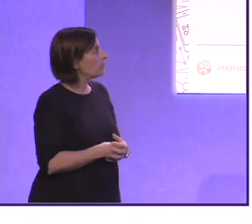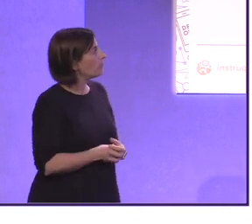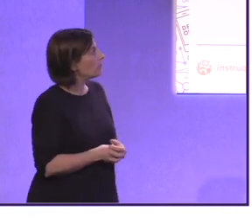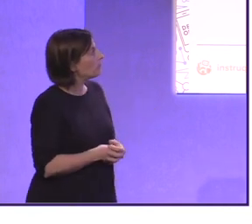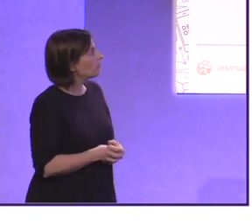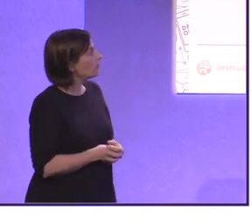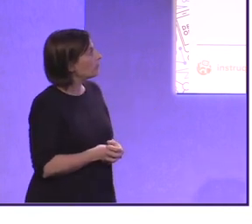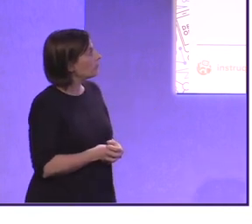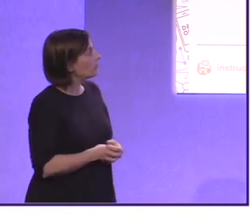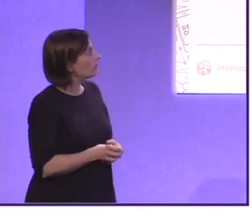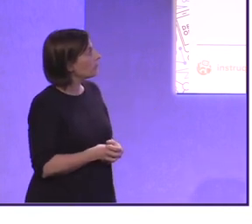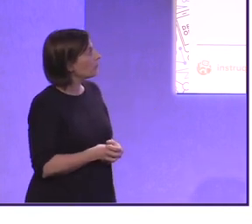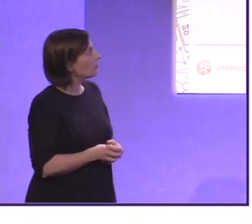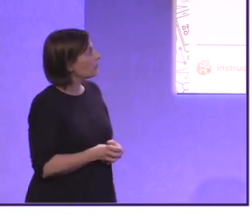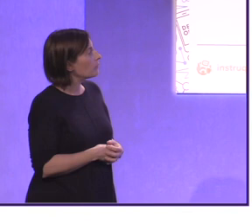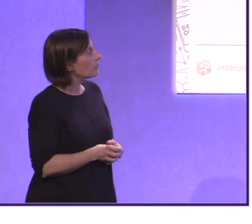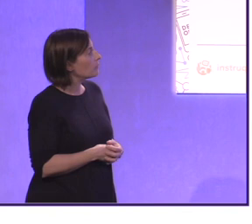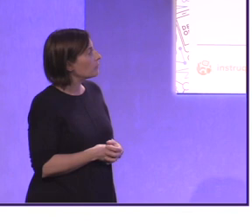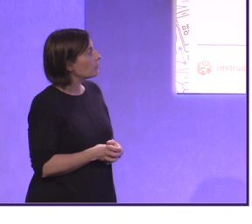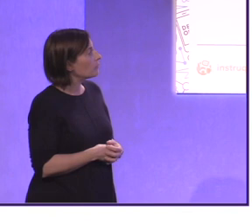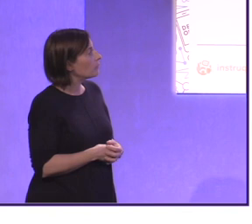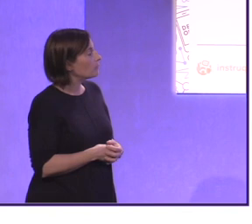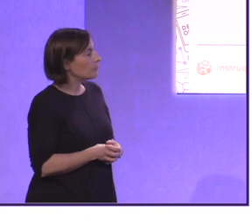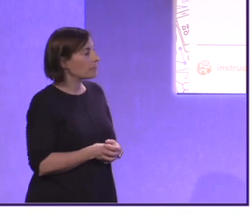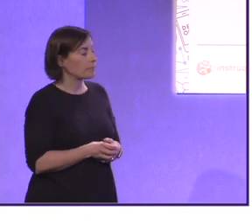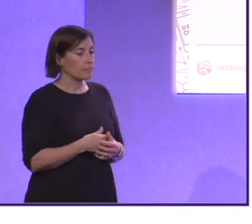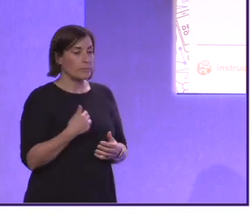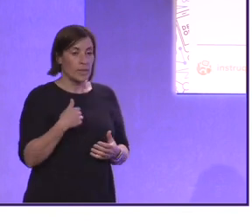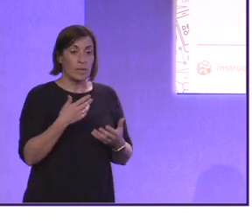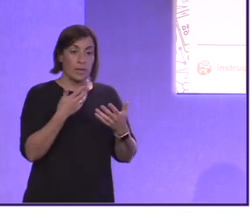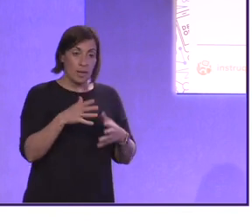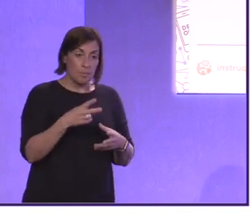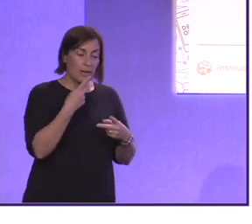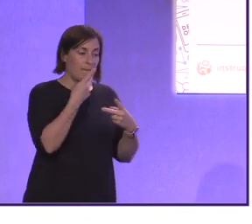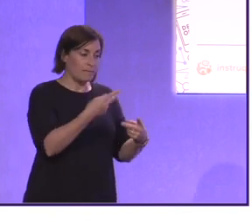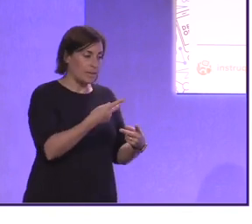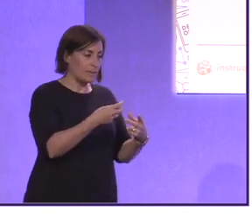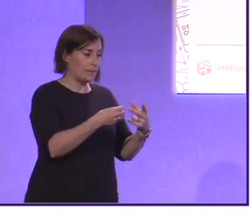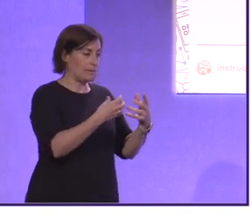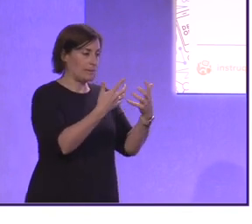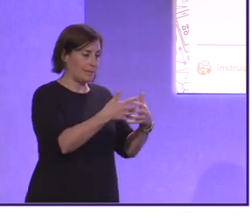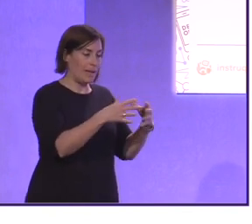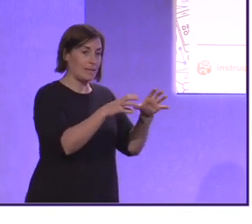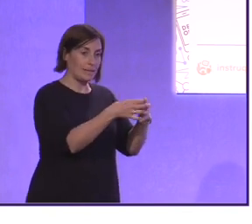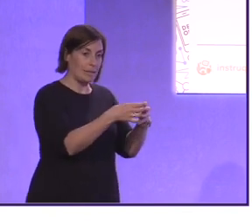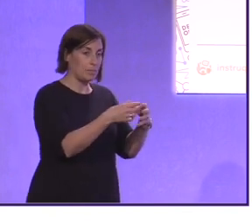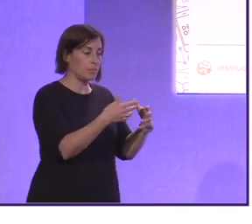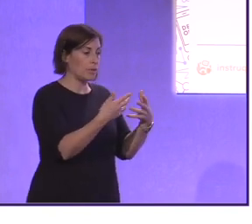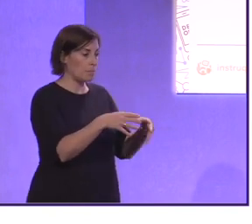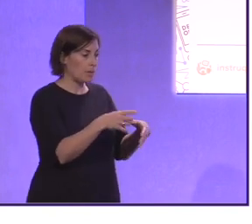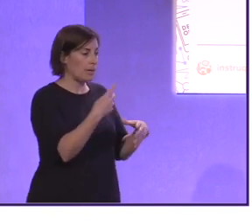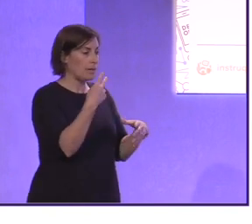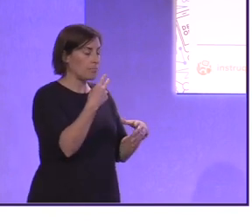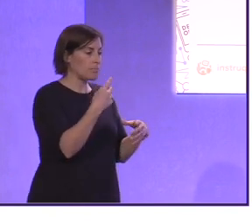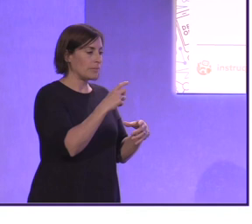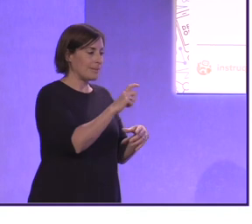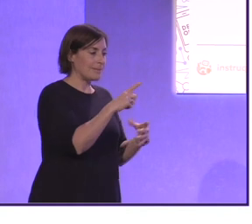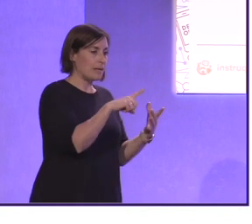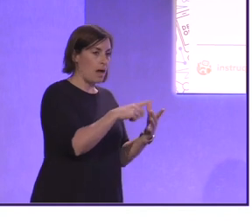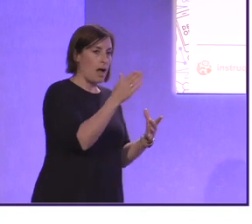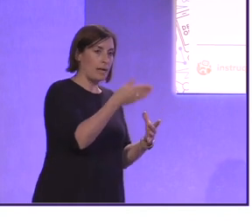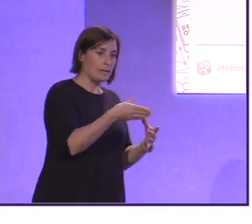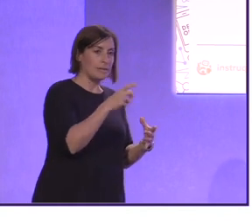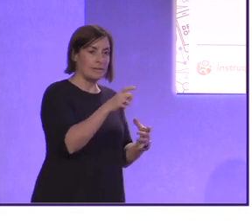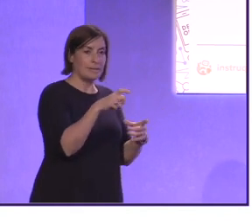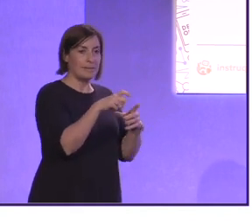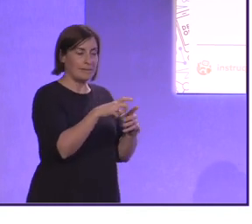What we did was we kind of helped them with all the good stuff of setting up containerization and CI/CD pipeline and all these things. But